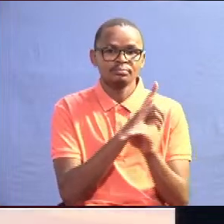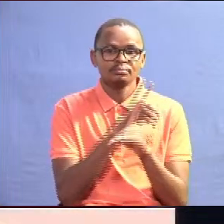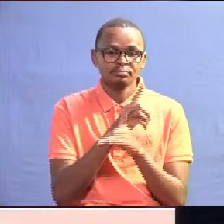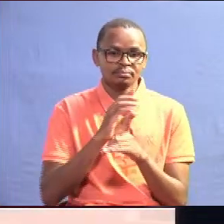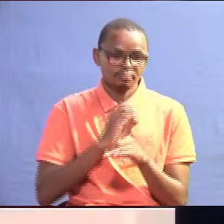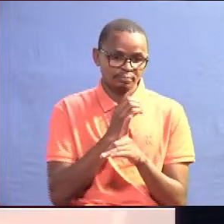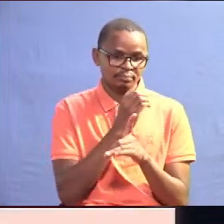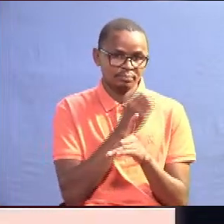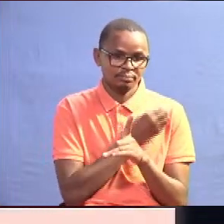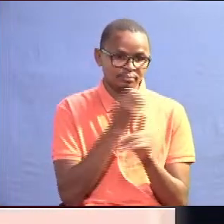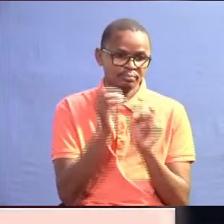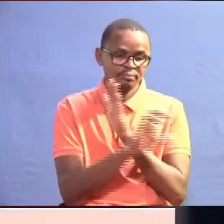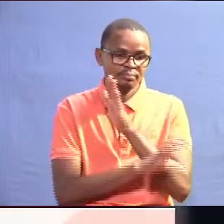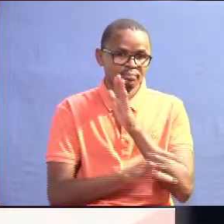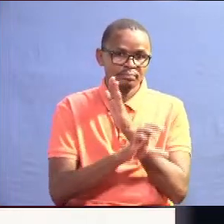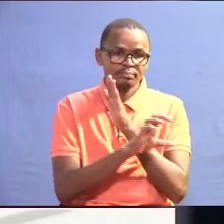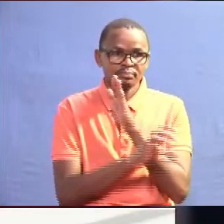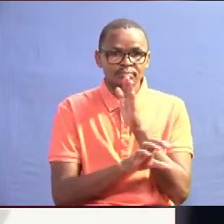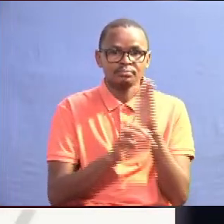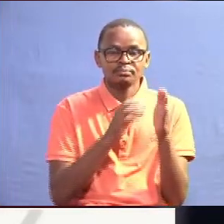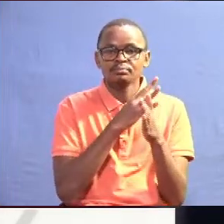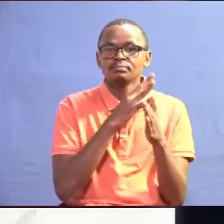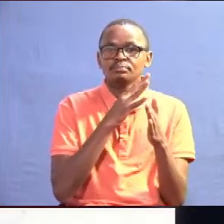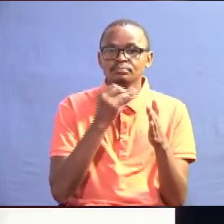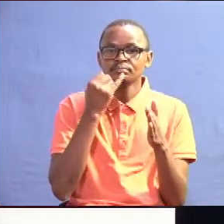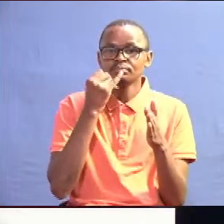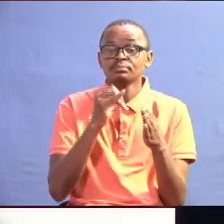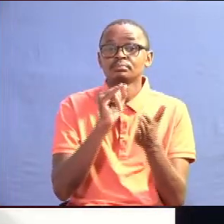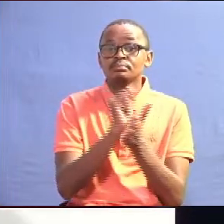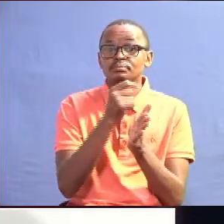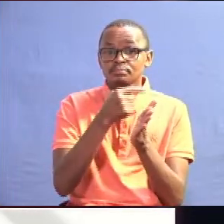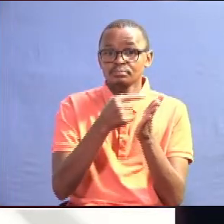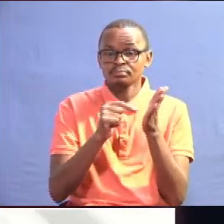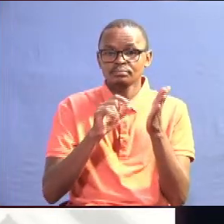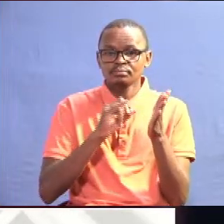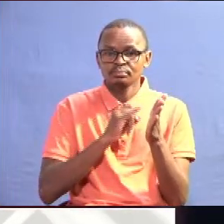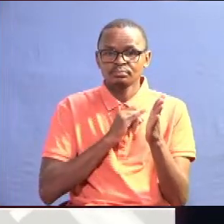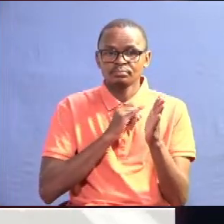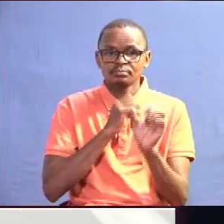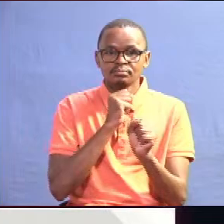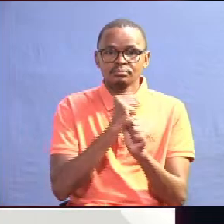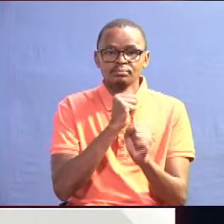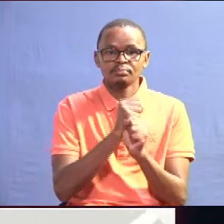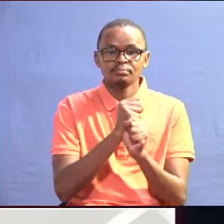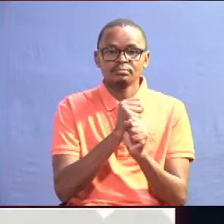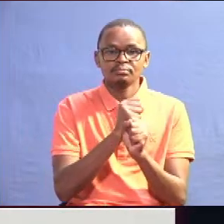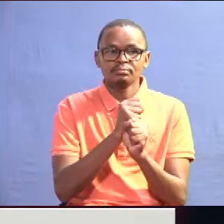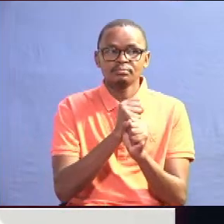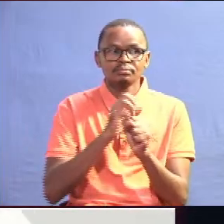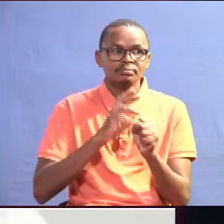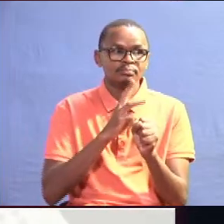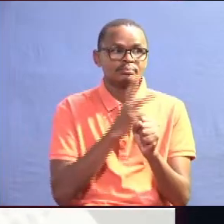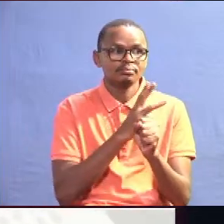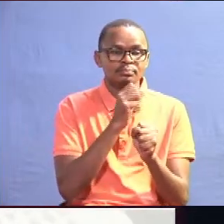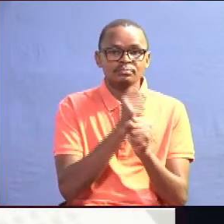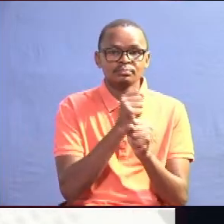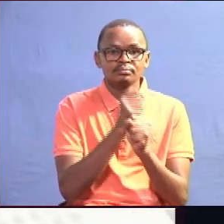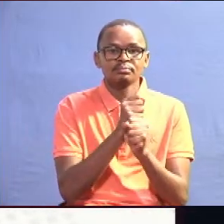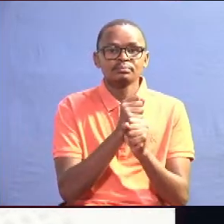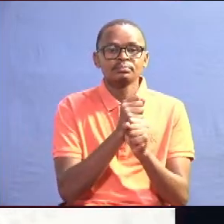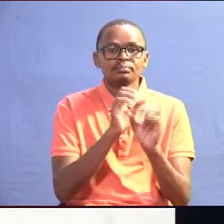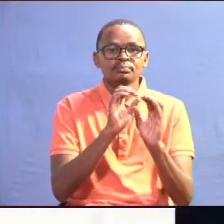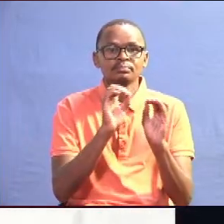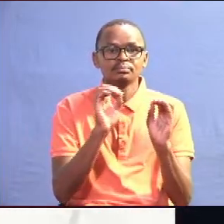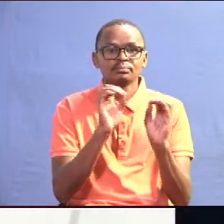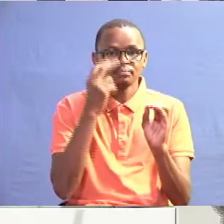from threats and invasions, and that is exactly what I am going to do. We will do it at a level that nobody's